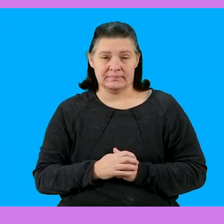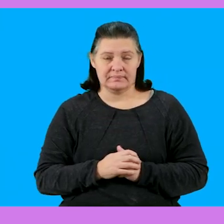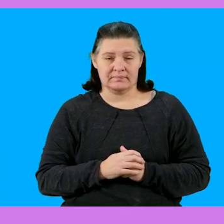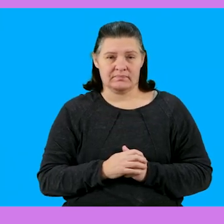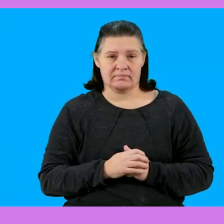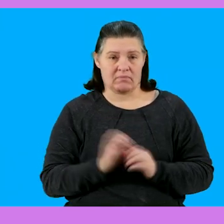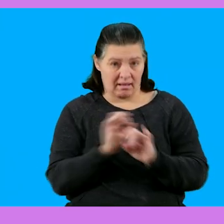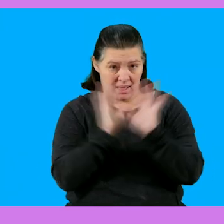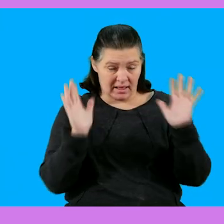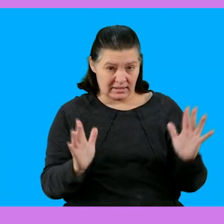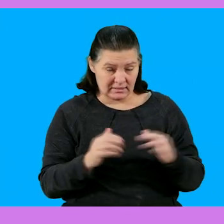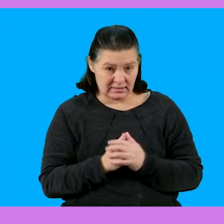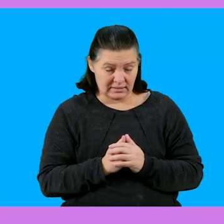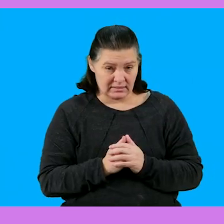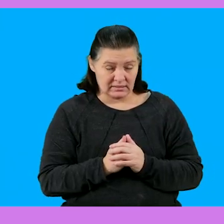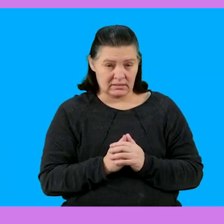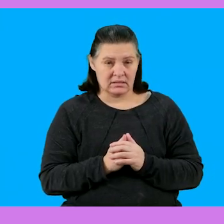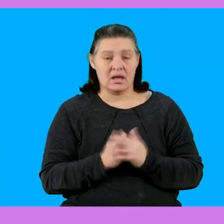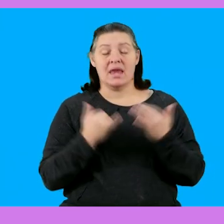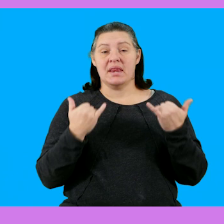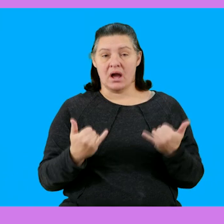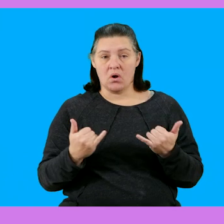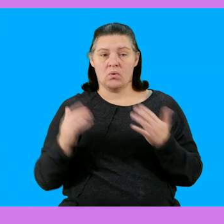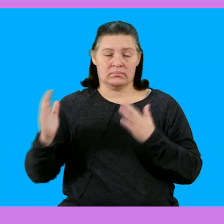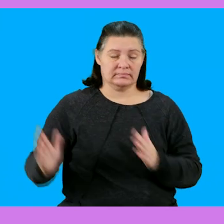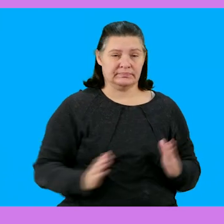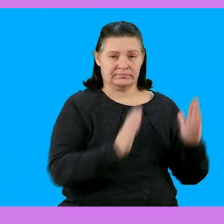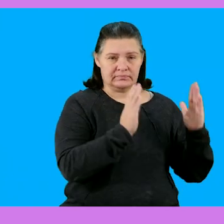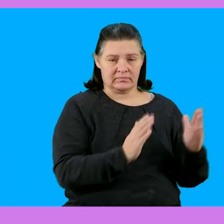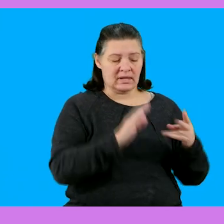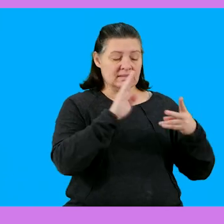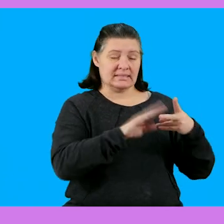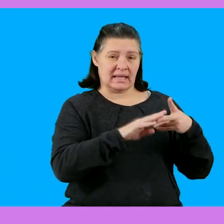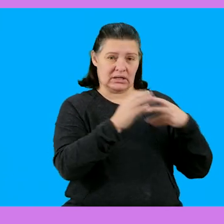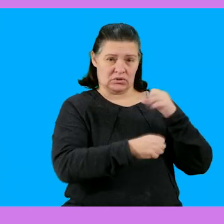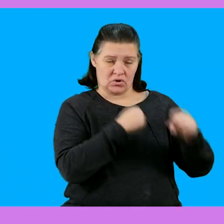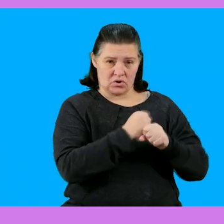21,000 rand. Guys, are we clear on that? Okay, so now when I move on to the